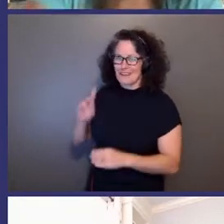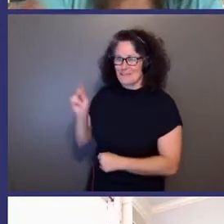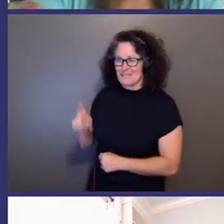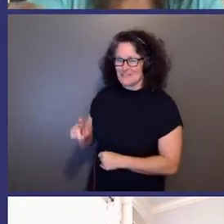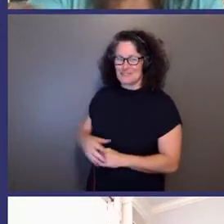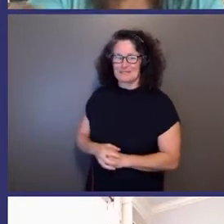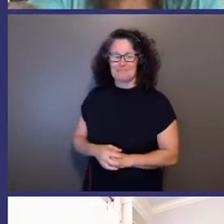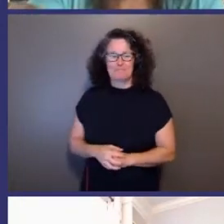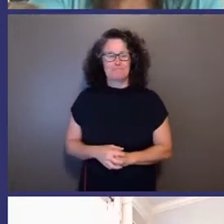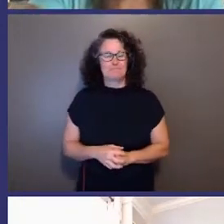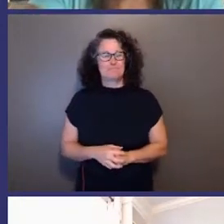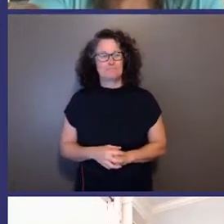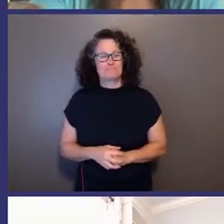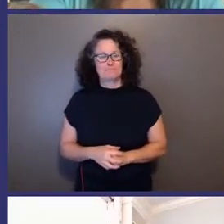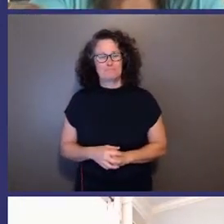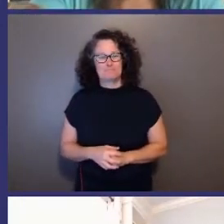So